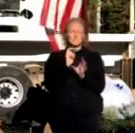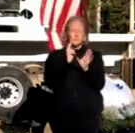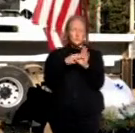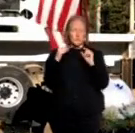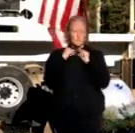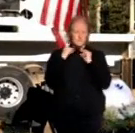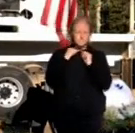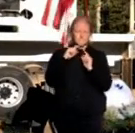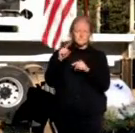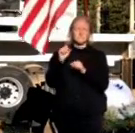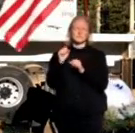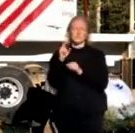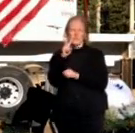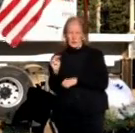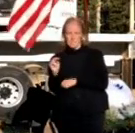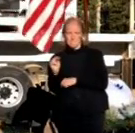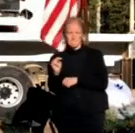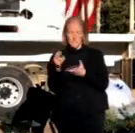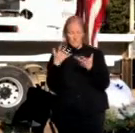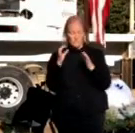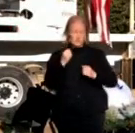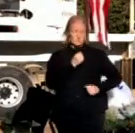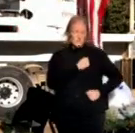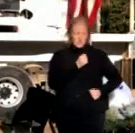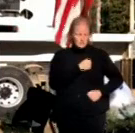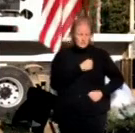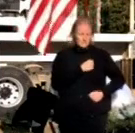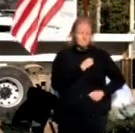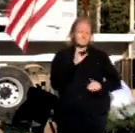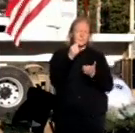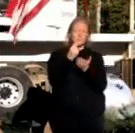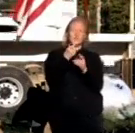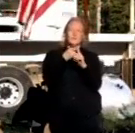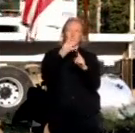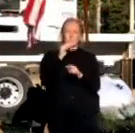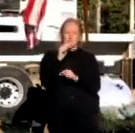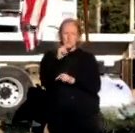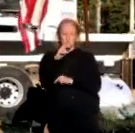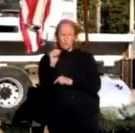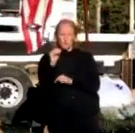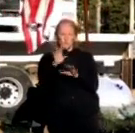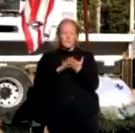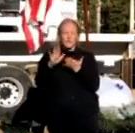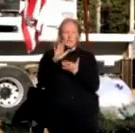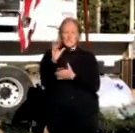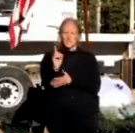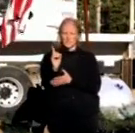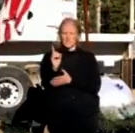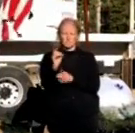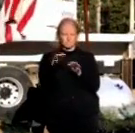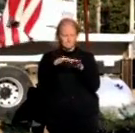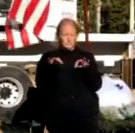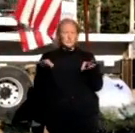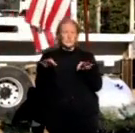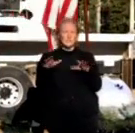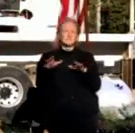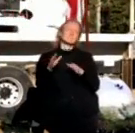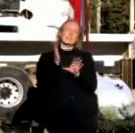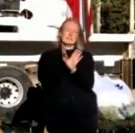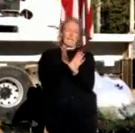in Vietnam. After his military service, Perry graduated from Metro College in Denver with a degree in